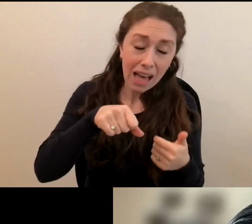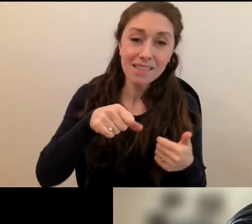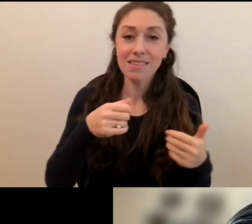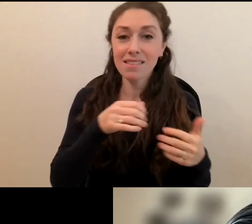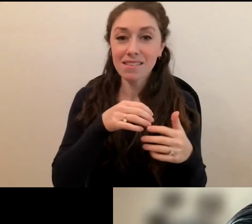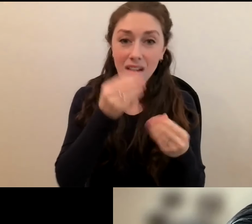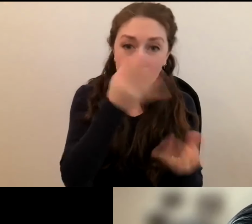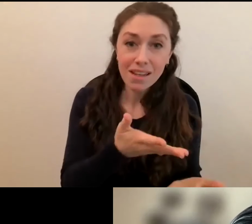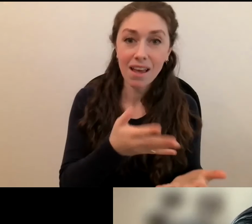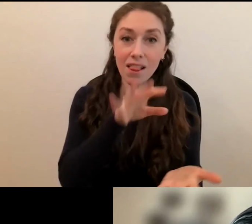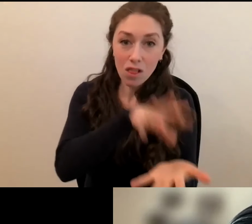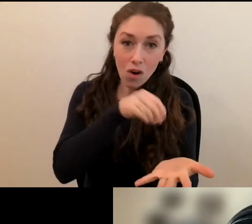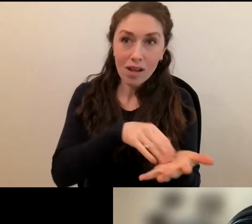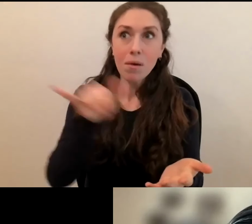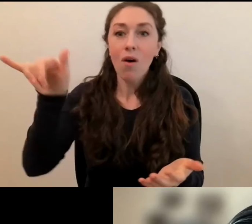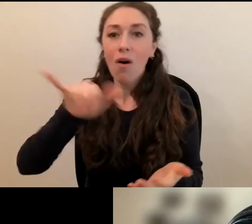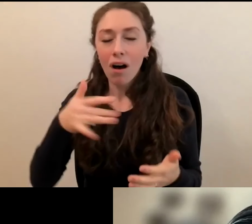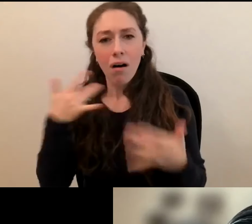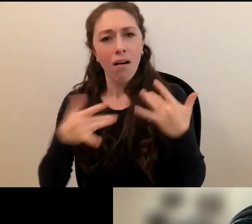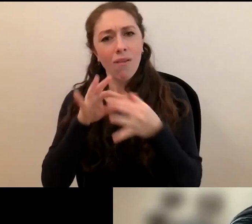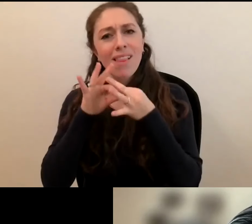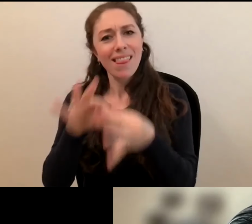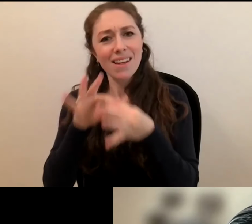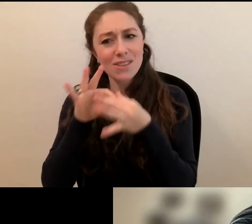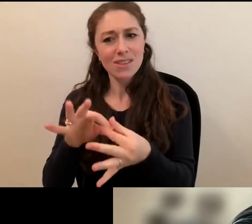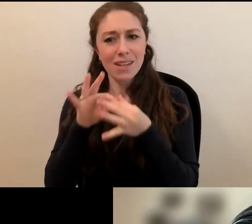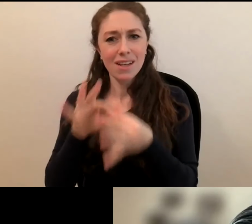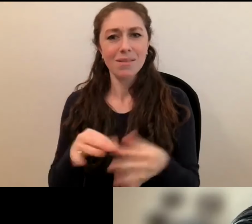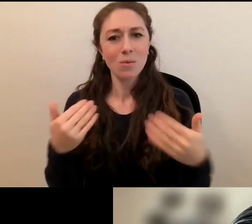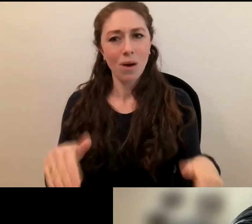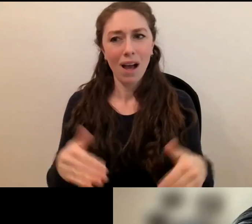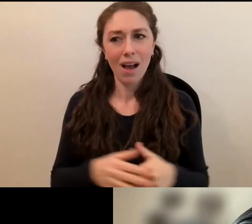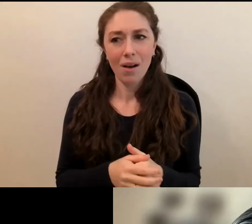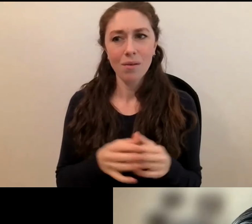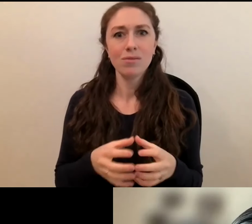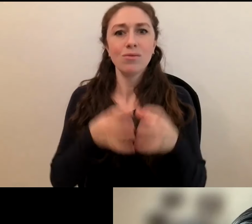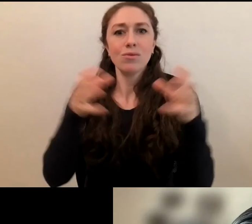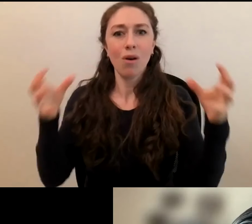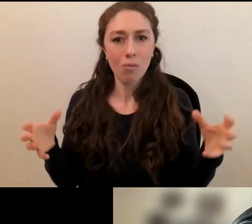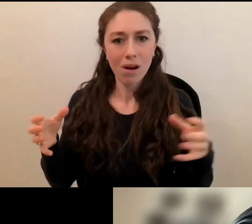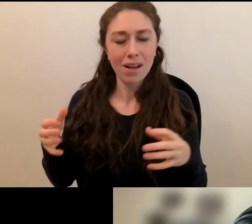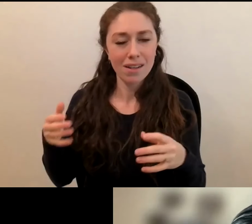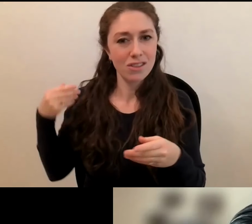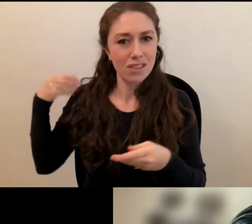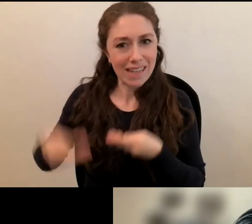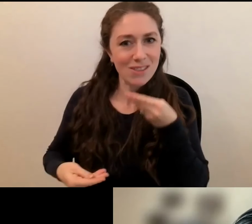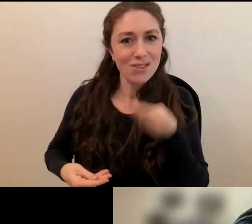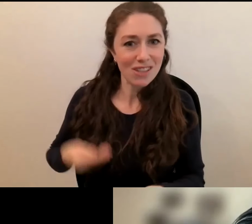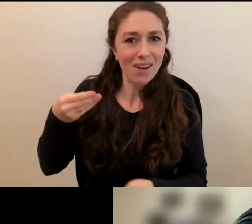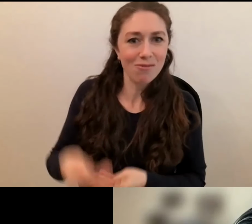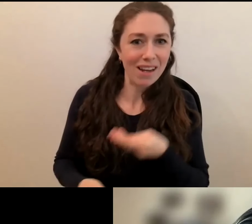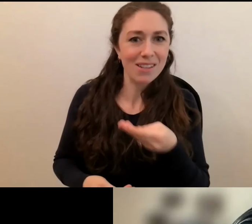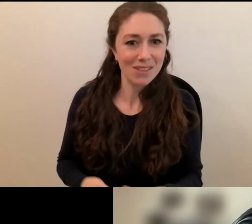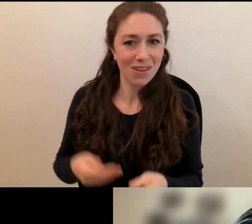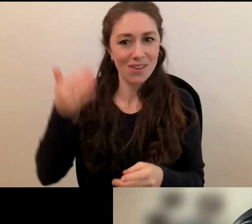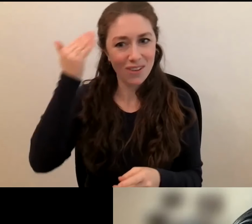the relationships and how there's so much intergenerational knowledge that's being passed